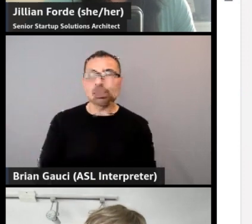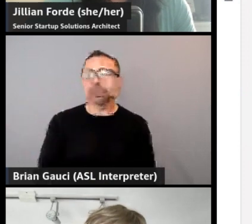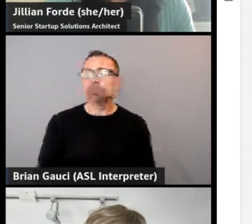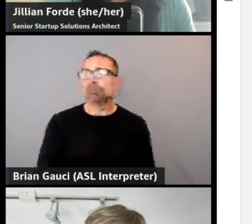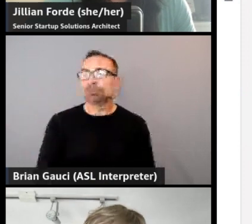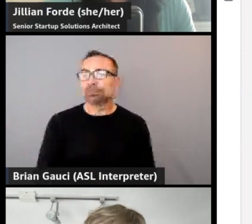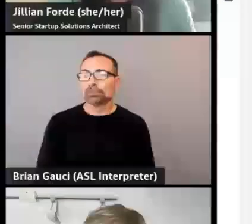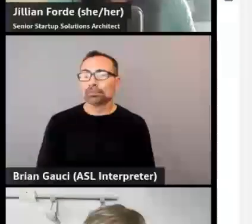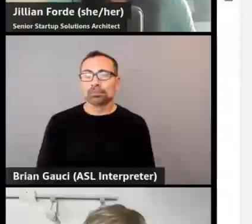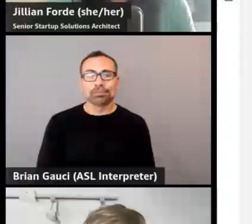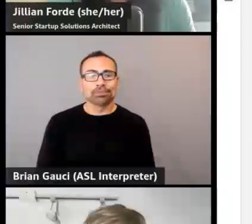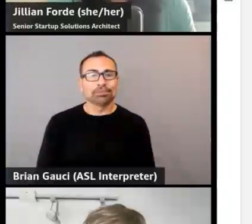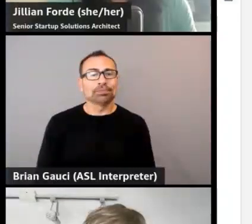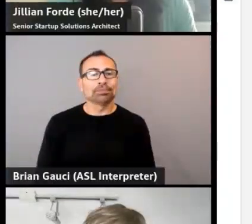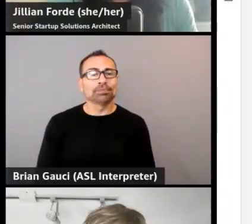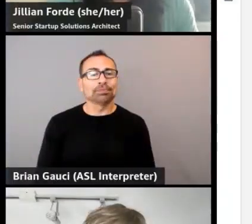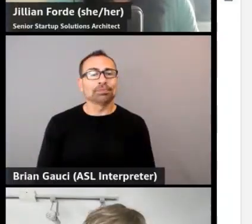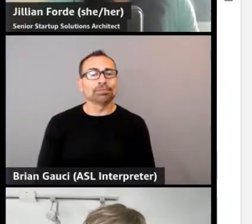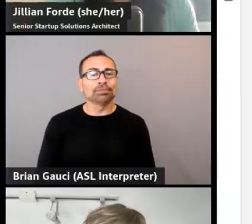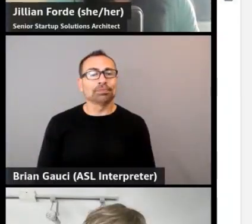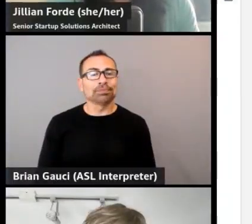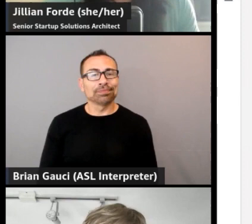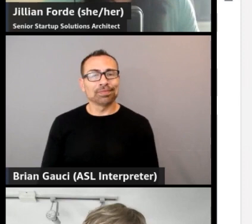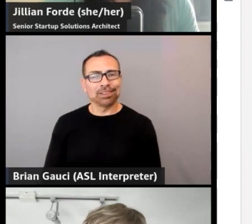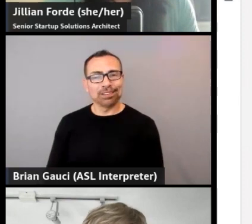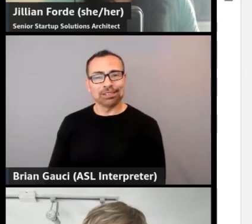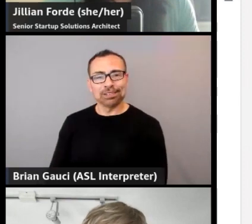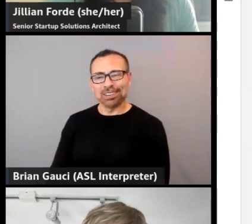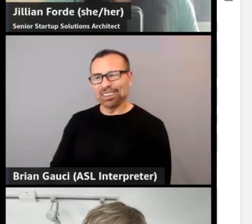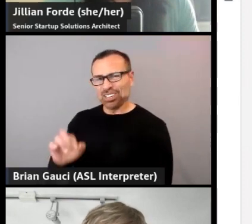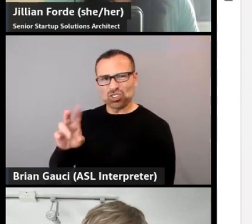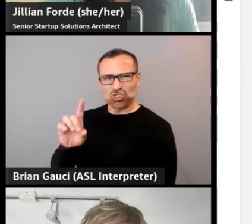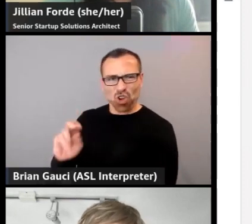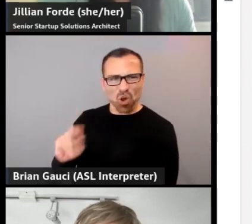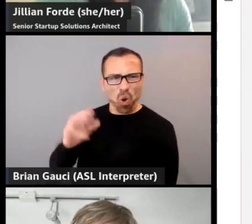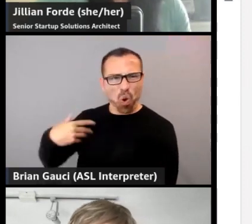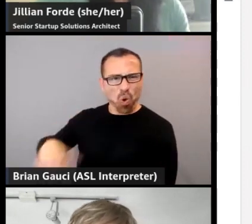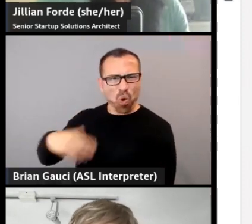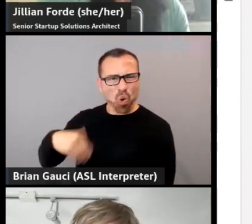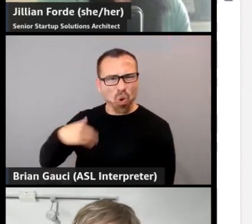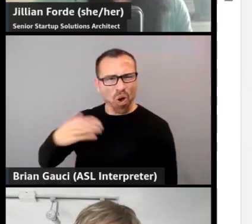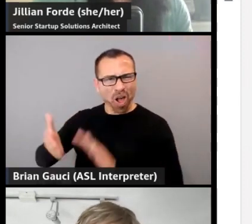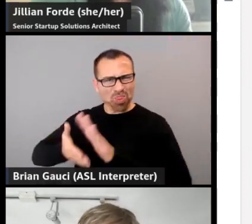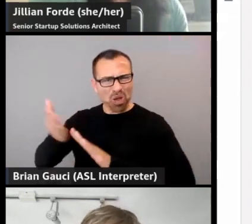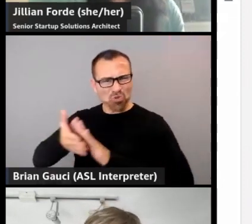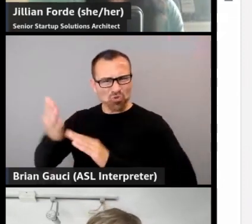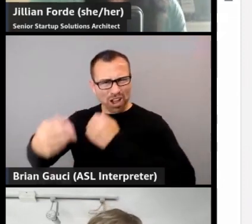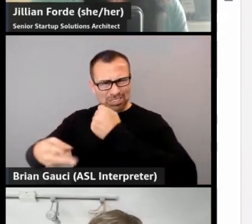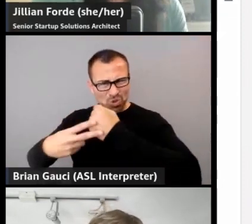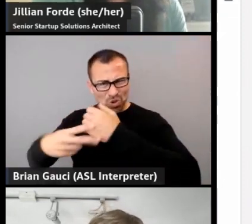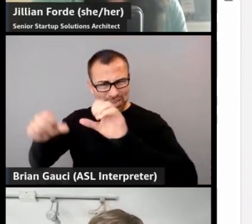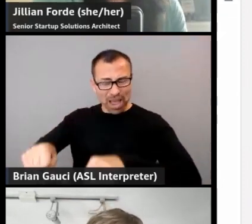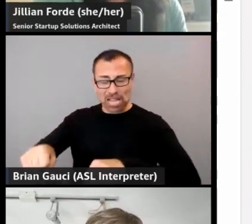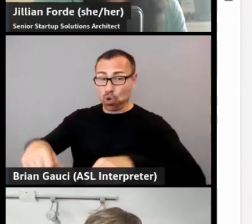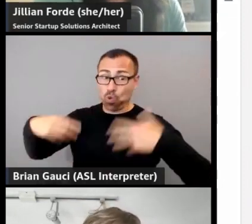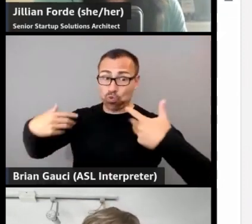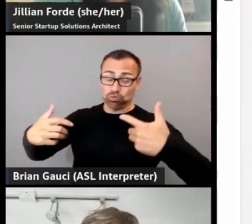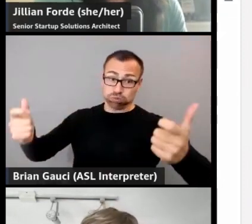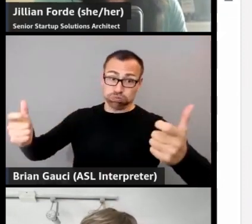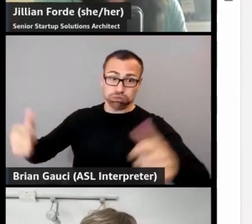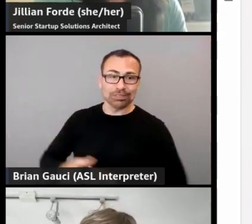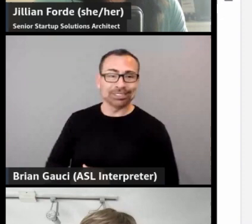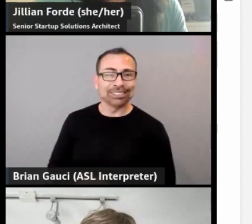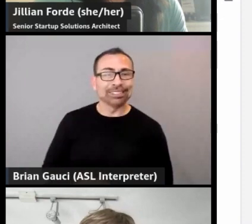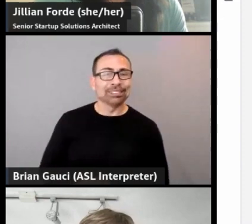Here. Wow, it's a pretty substantial run storage capacity. Yeah, there's a lot of data that could